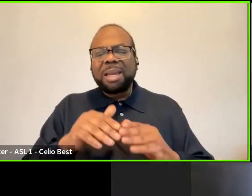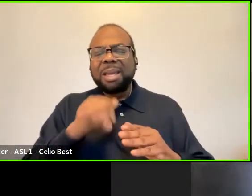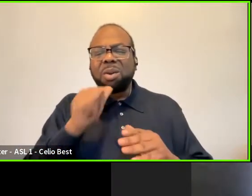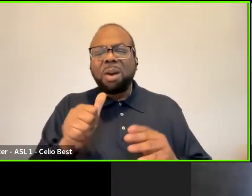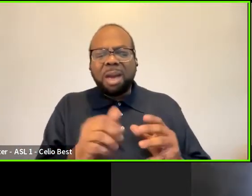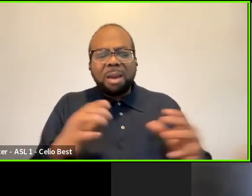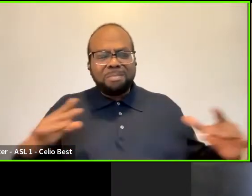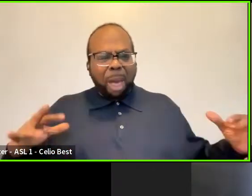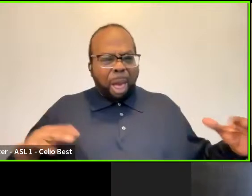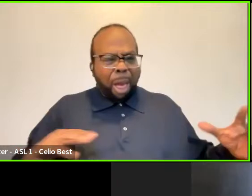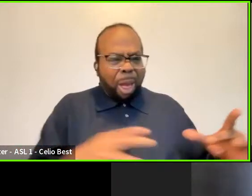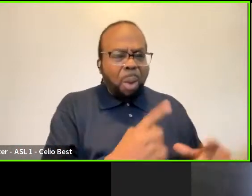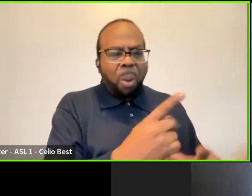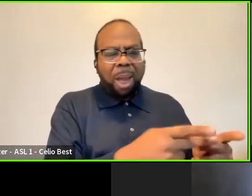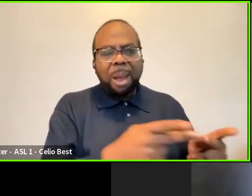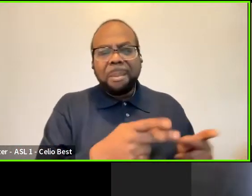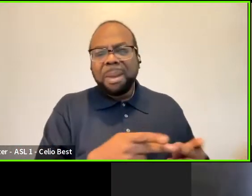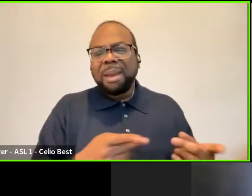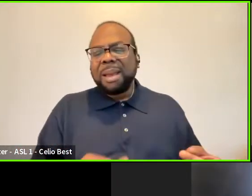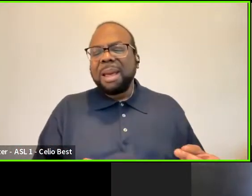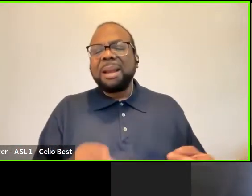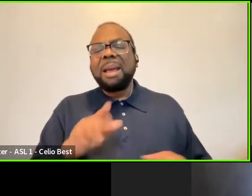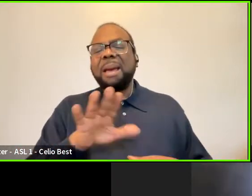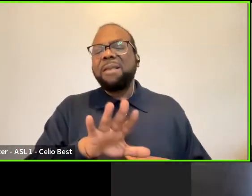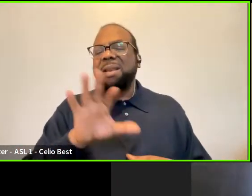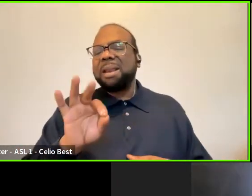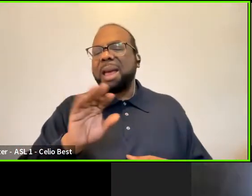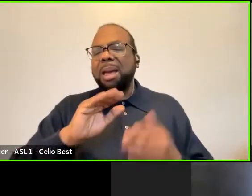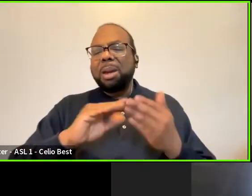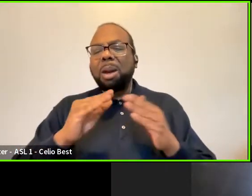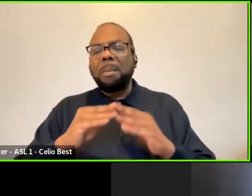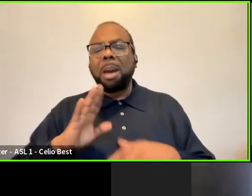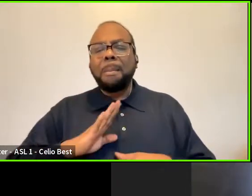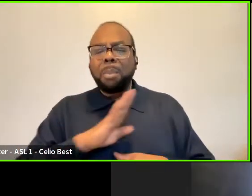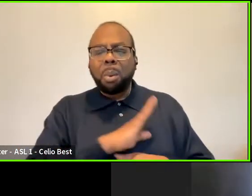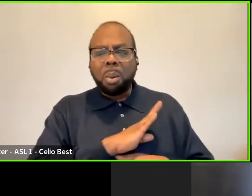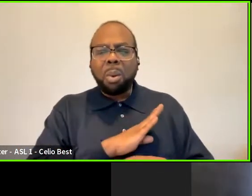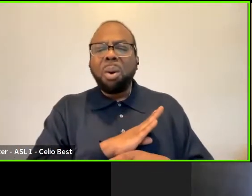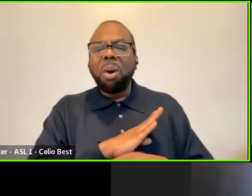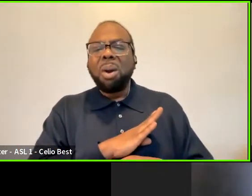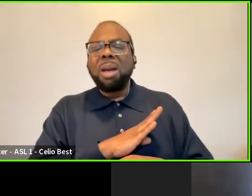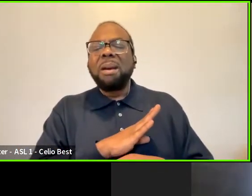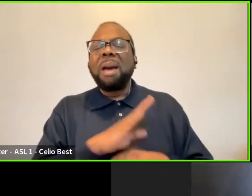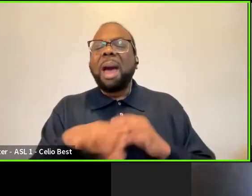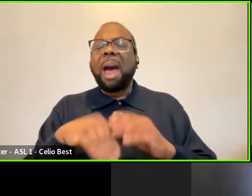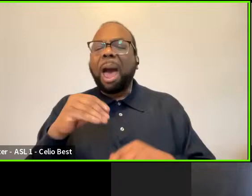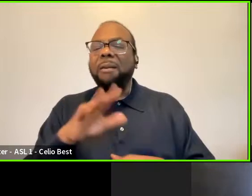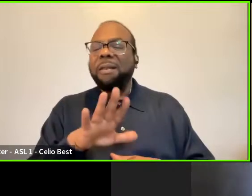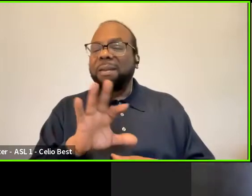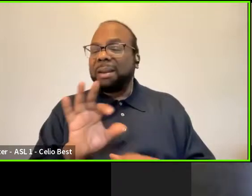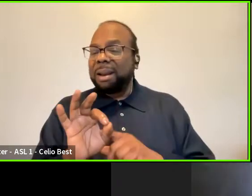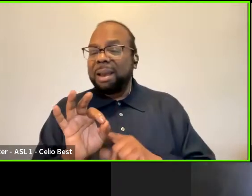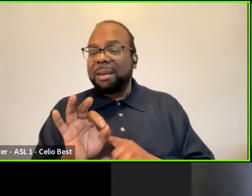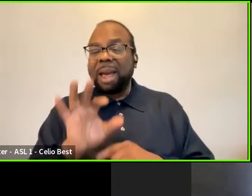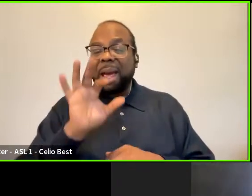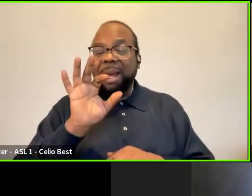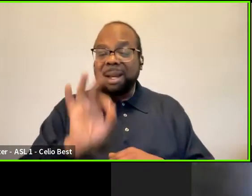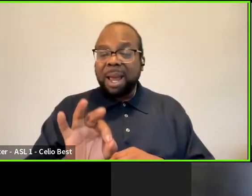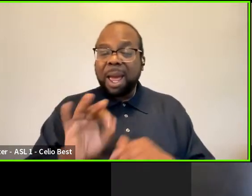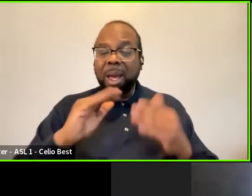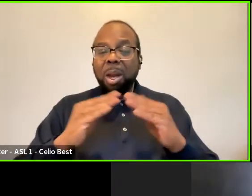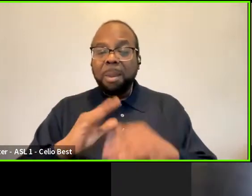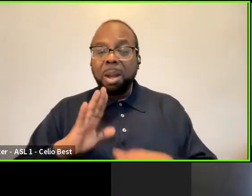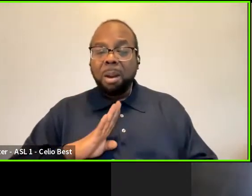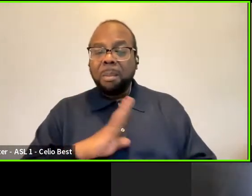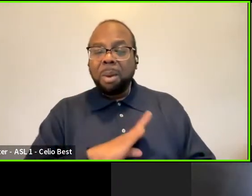with me today that was strongly, 59 community boards, 59. Out of the 59, nine community boards